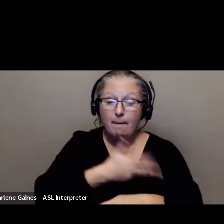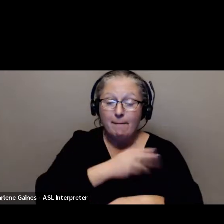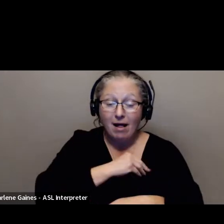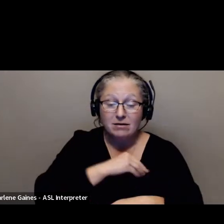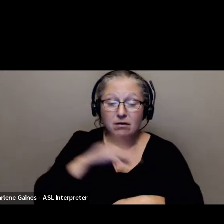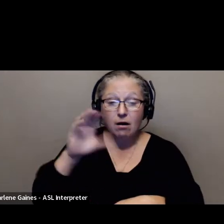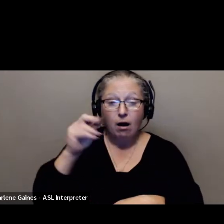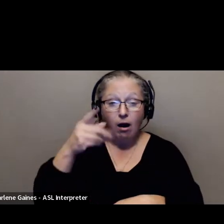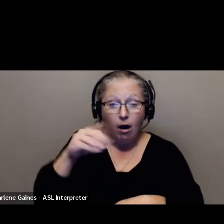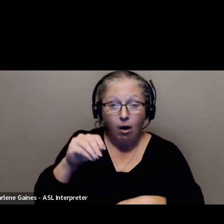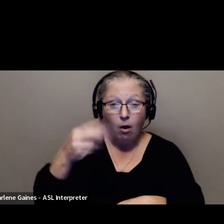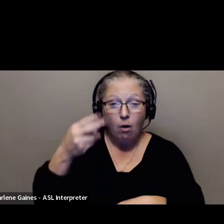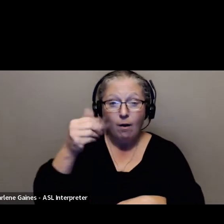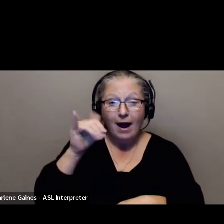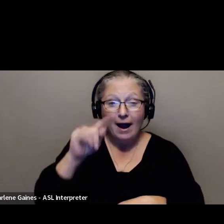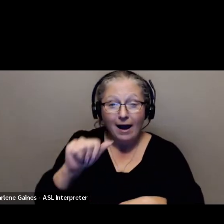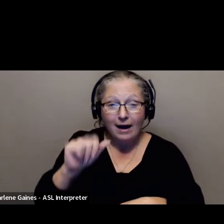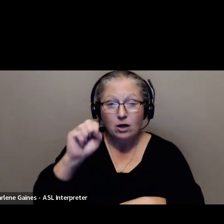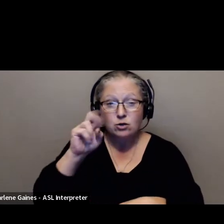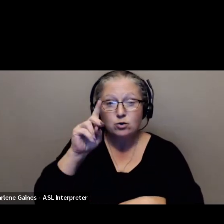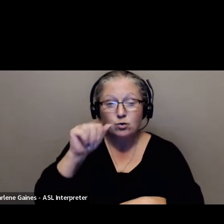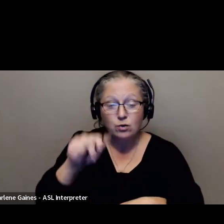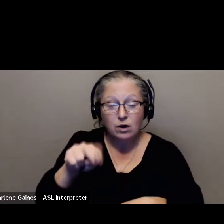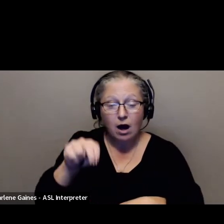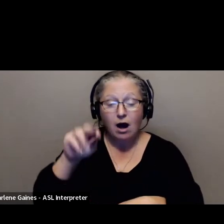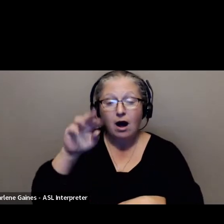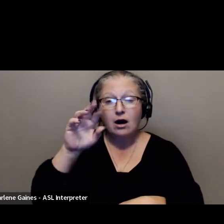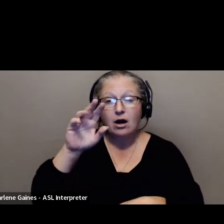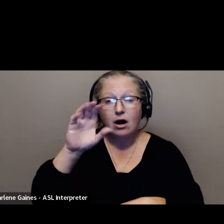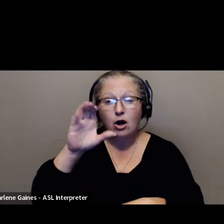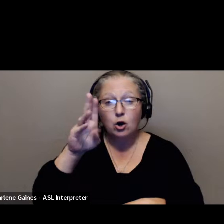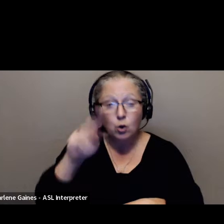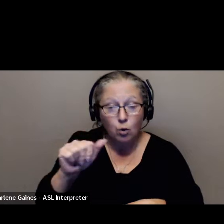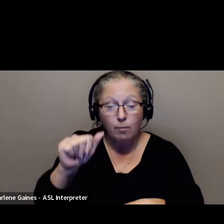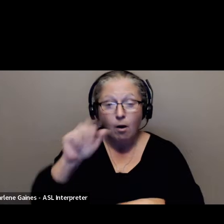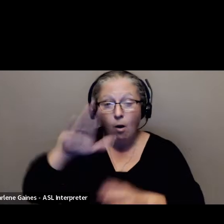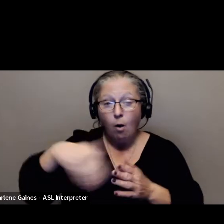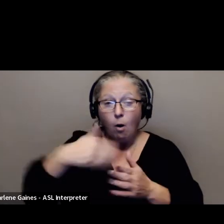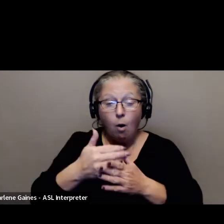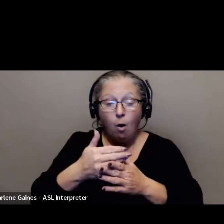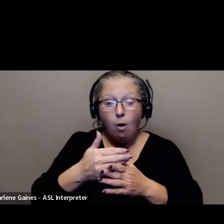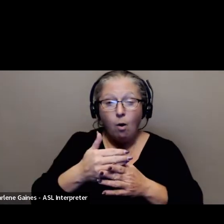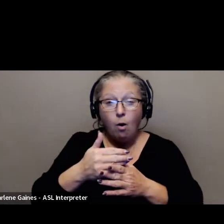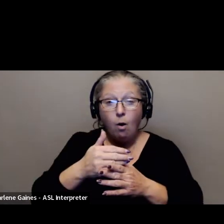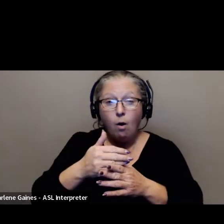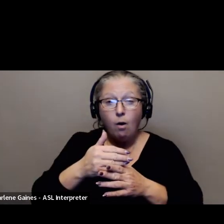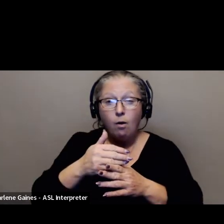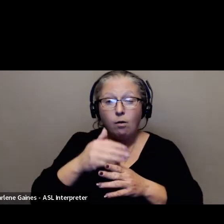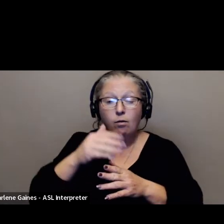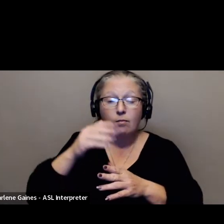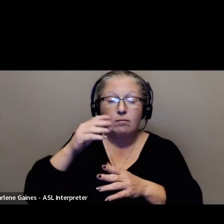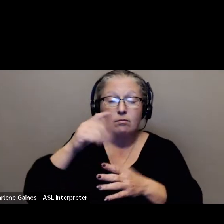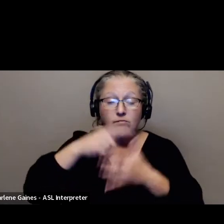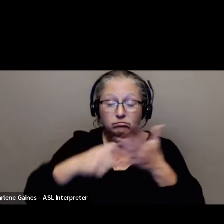for Haiti, for Sudan, for Cuba, for every nation that the West has deemed ripe for extraction.